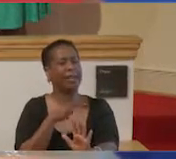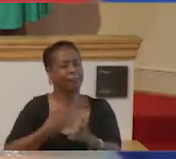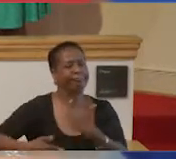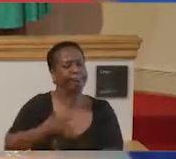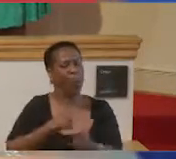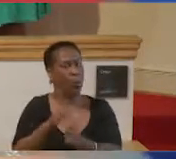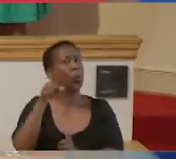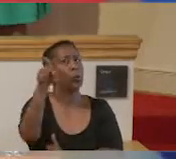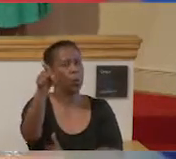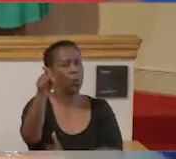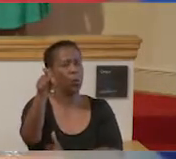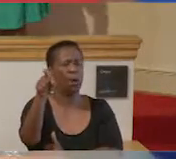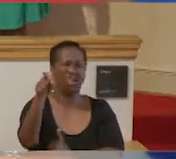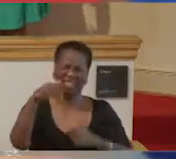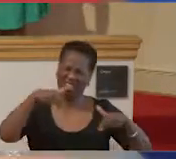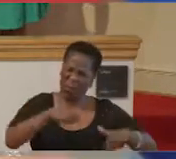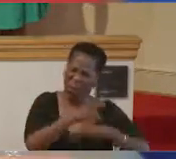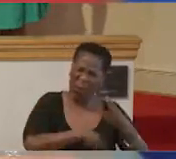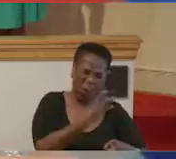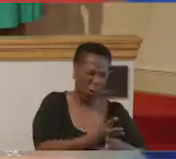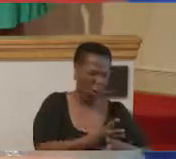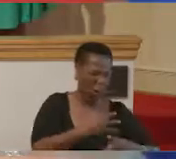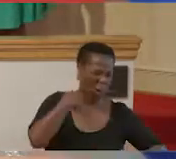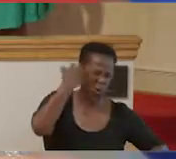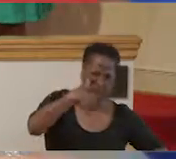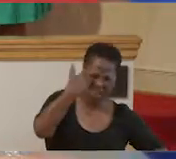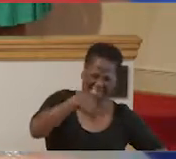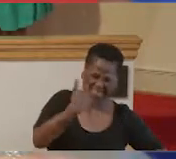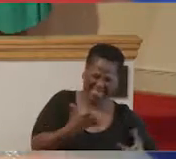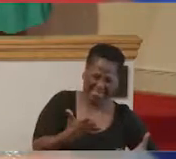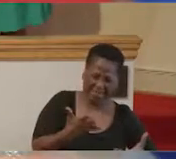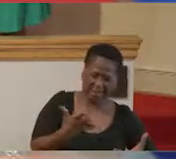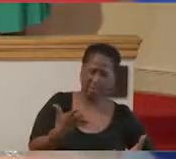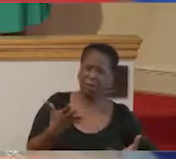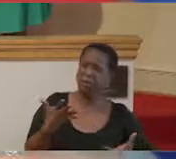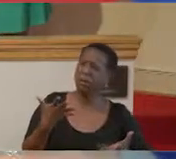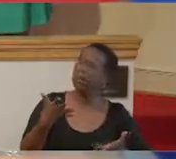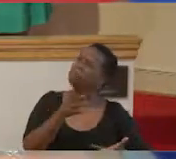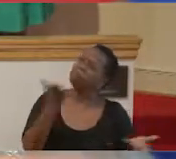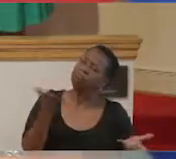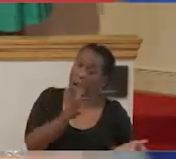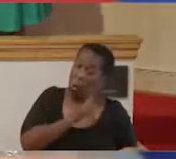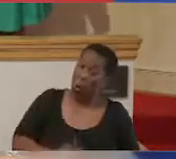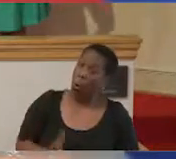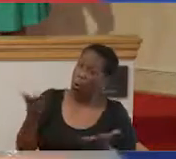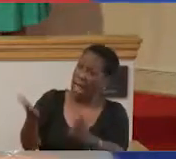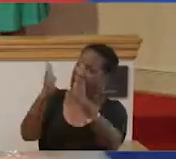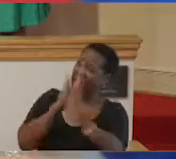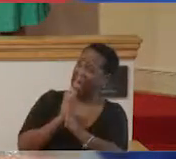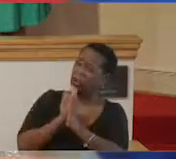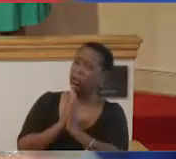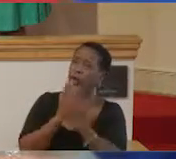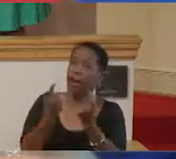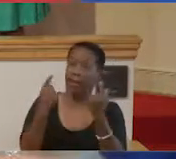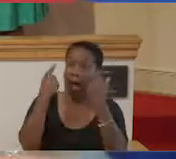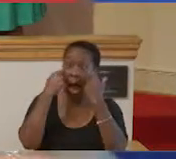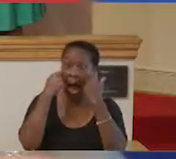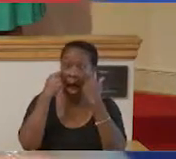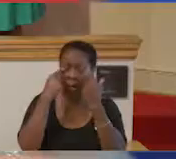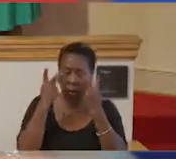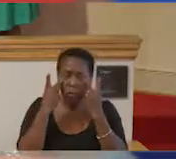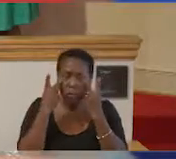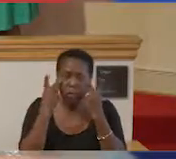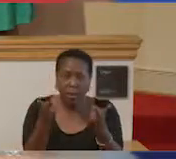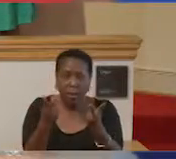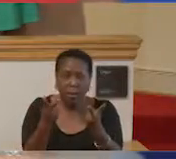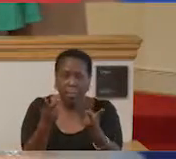you would give us eyes to see the very best in others, that you would give us a heart to